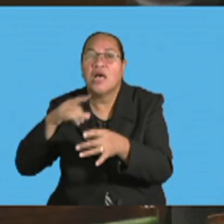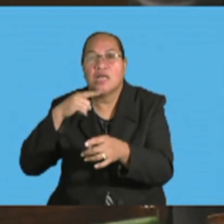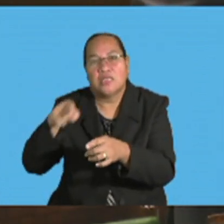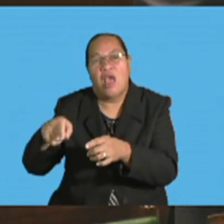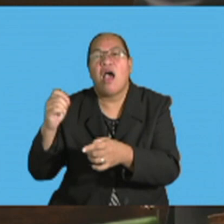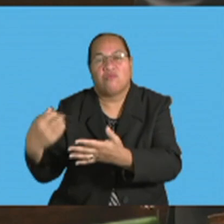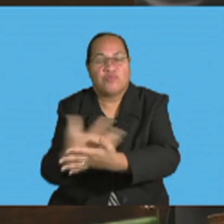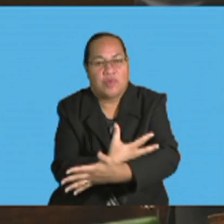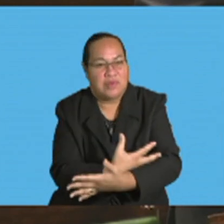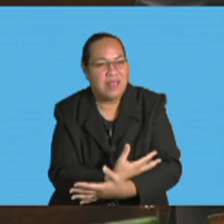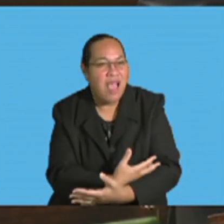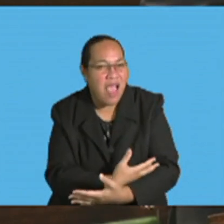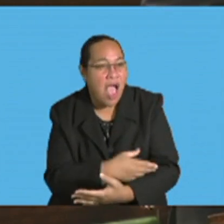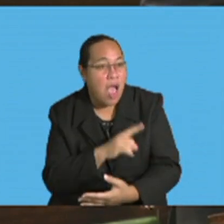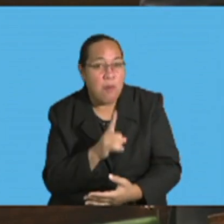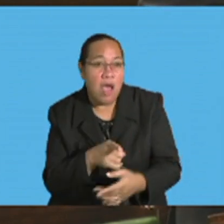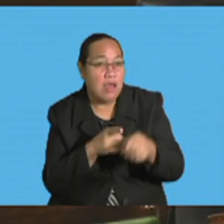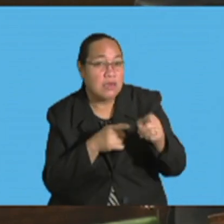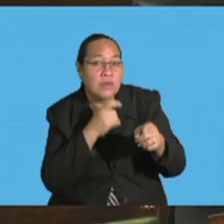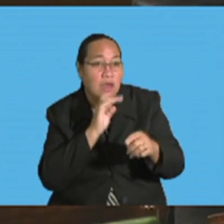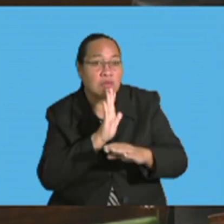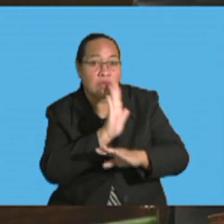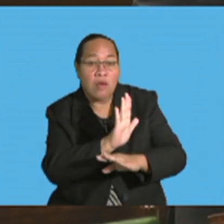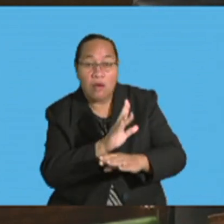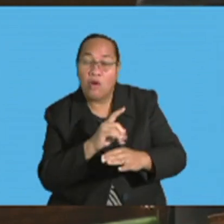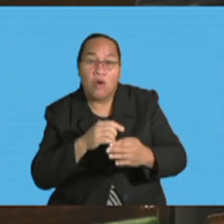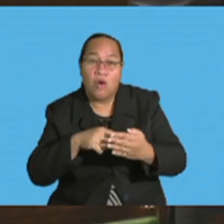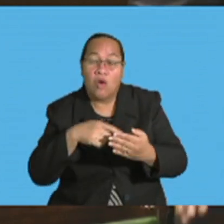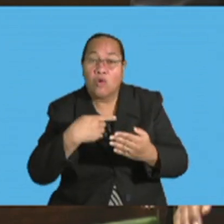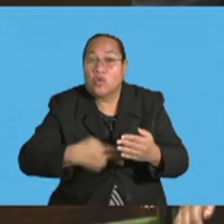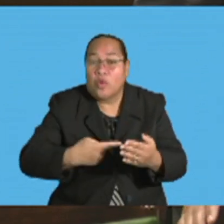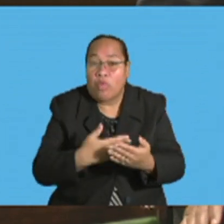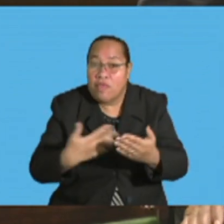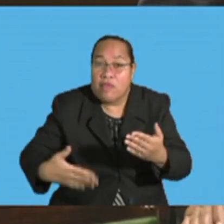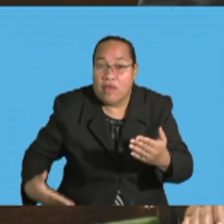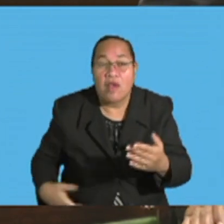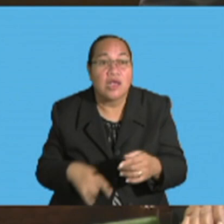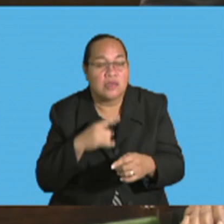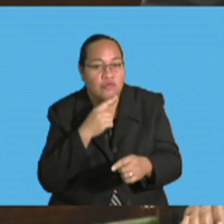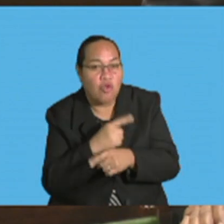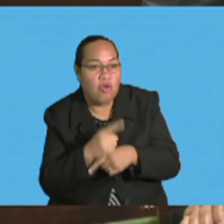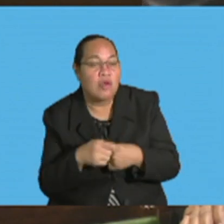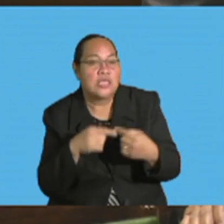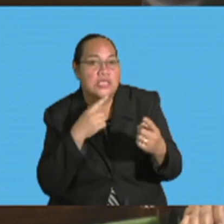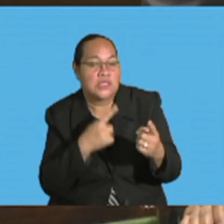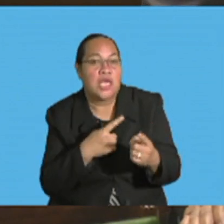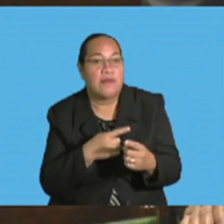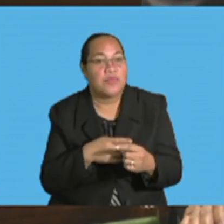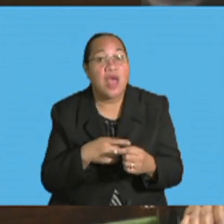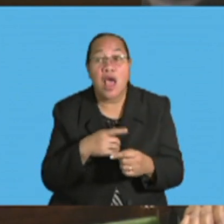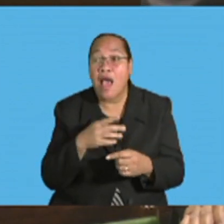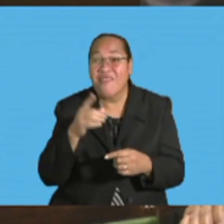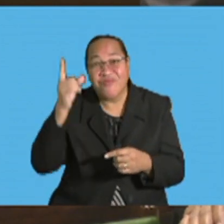He went on to stereotype Indo-Fijian women as being promiscuous. He claimed that Itaukai